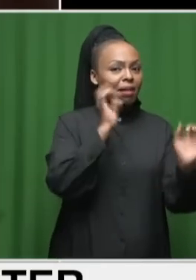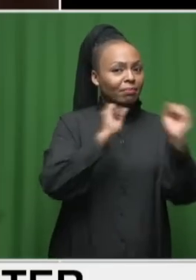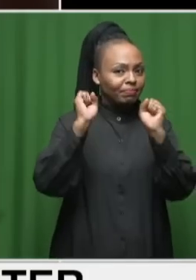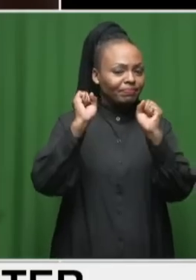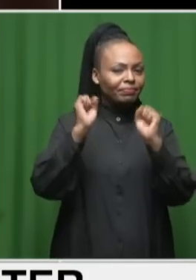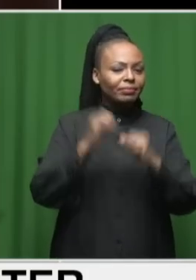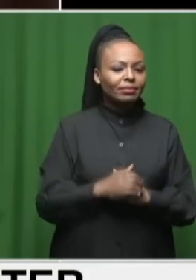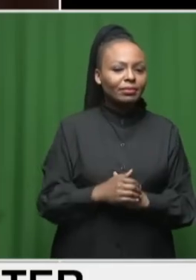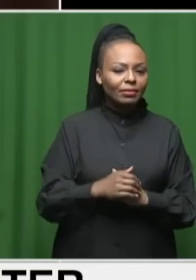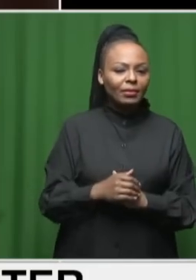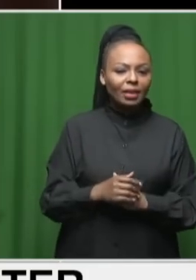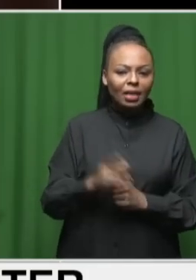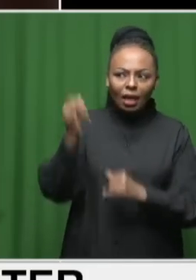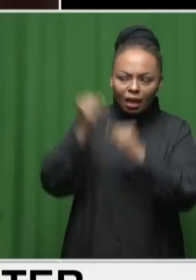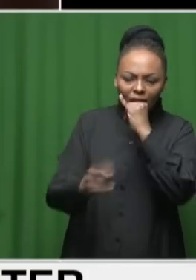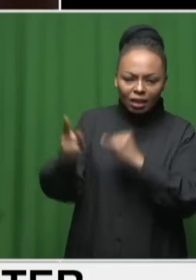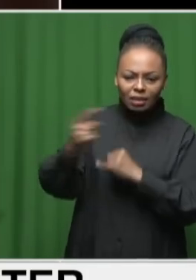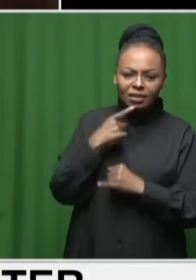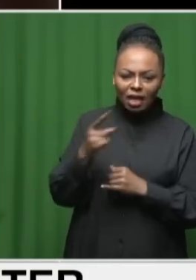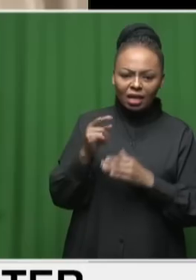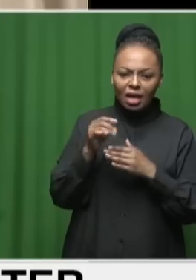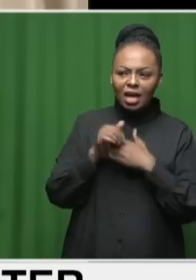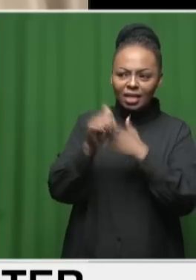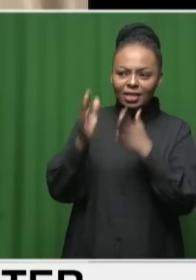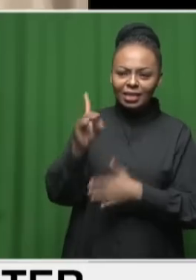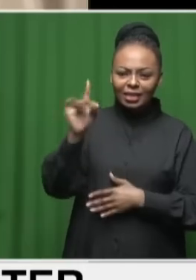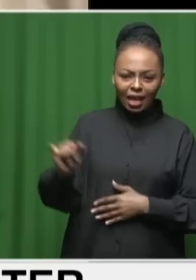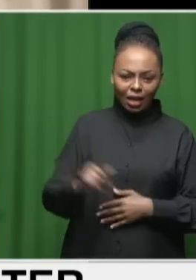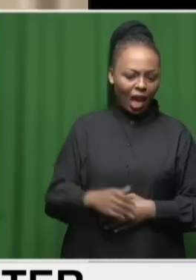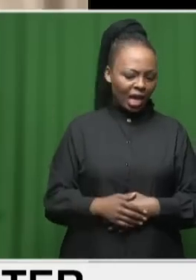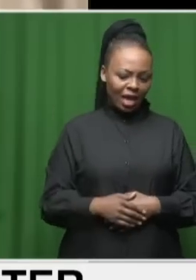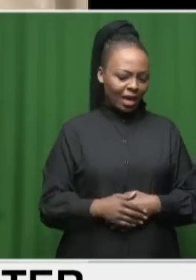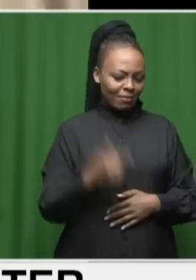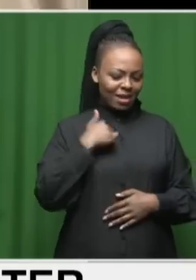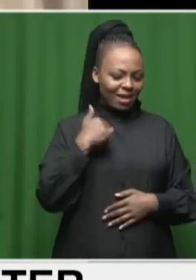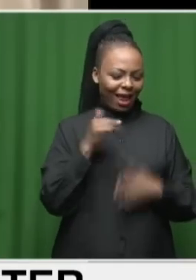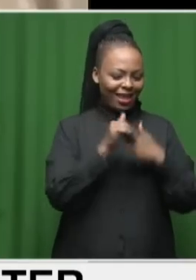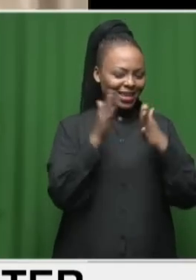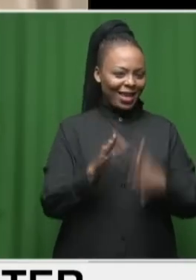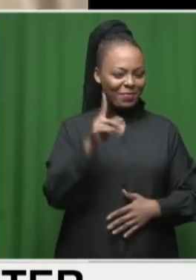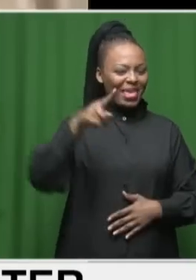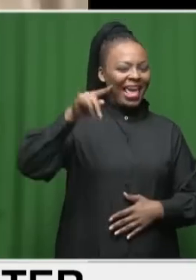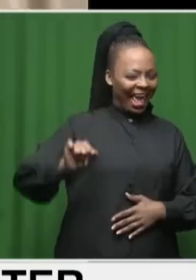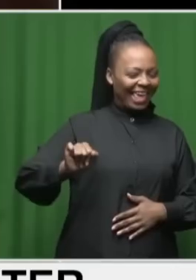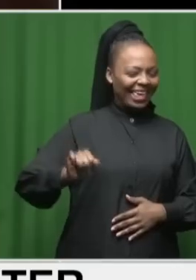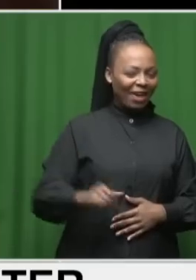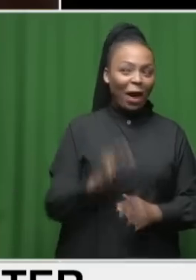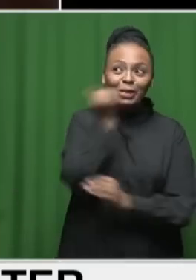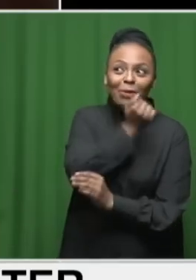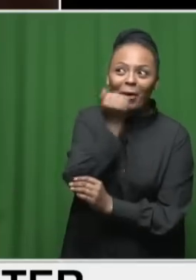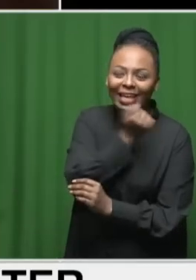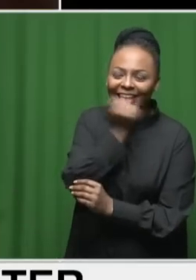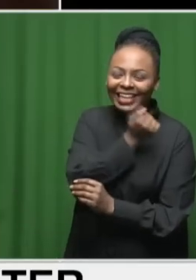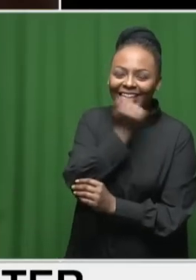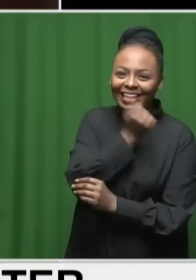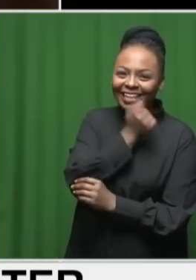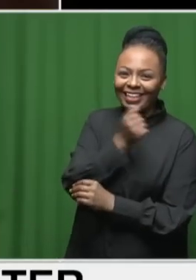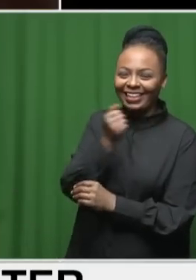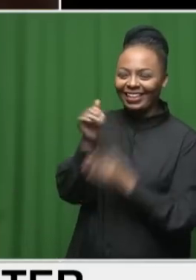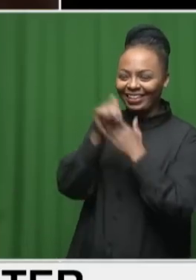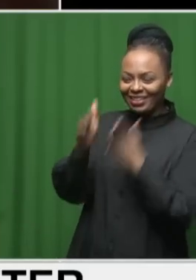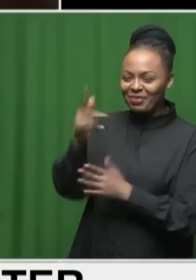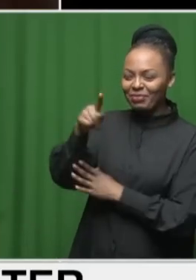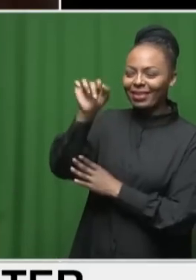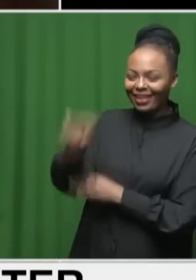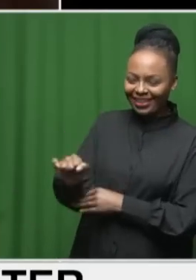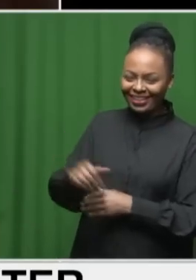to make a correction, you said leader of the DA. I'm leader of the PA. Oh, the PA. Apologies. The Patriotic Alliance. I'm confused by